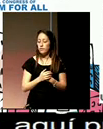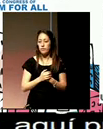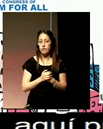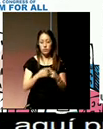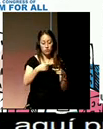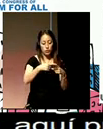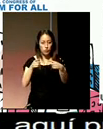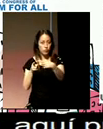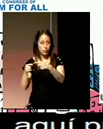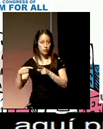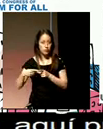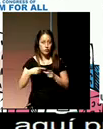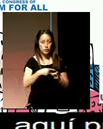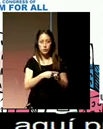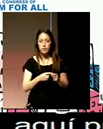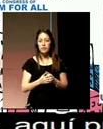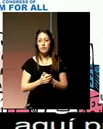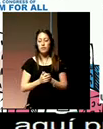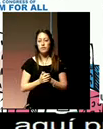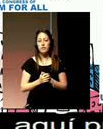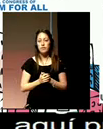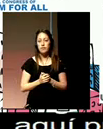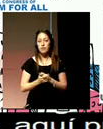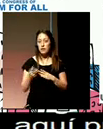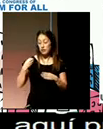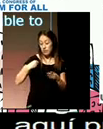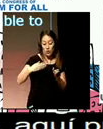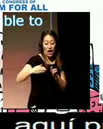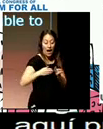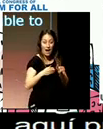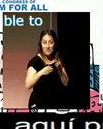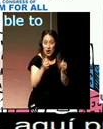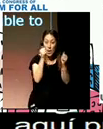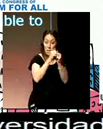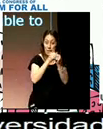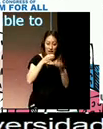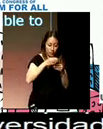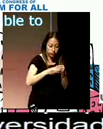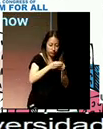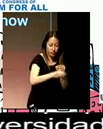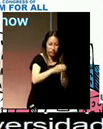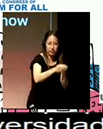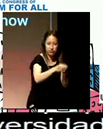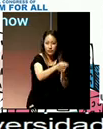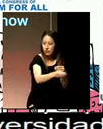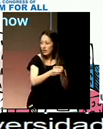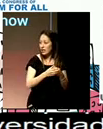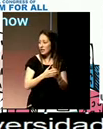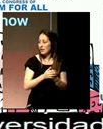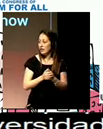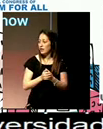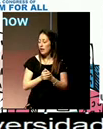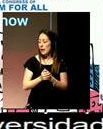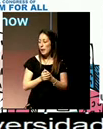cobbled routes, and many temporary solutions. I don't know whether you can turn it again. Yes, you do. Many temporary solutions were